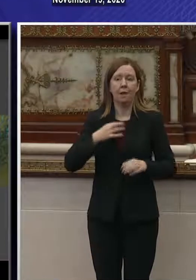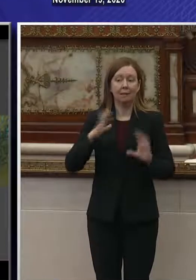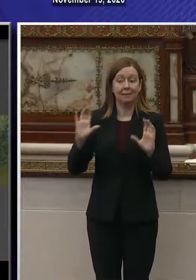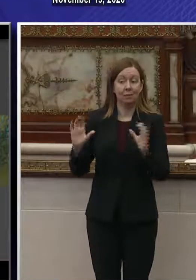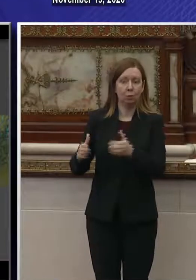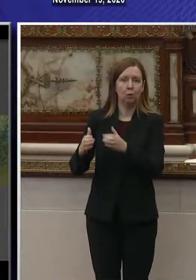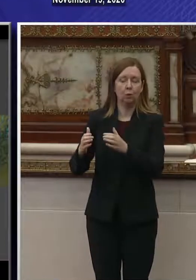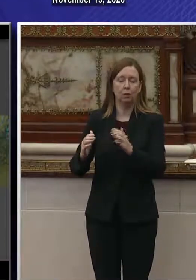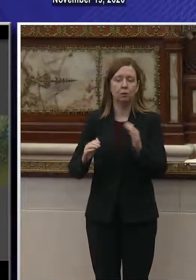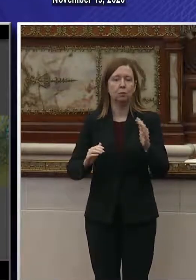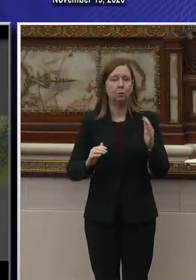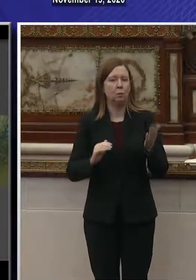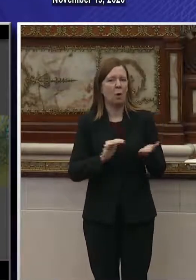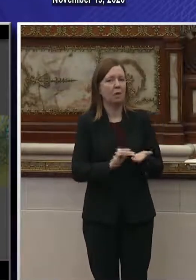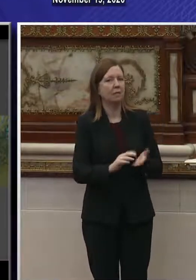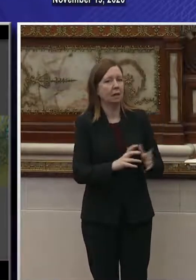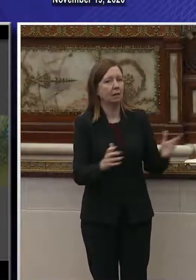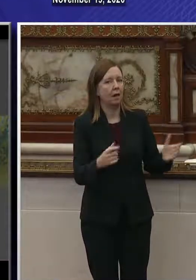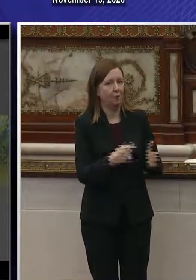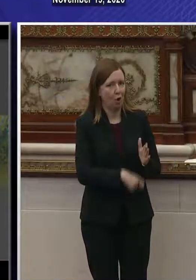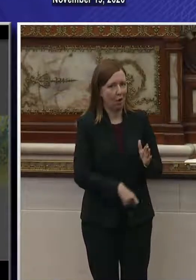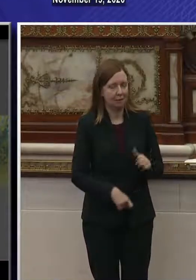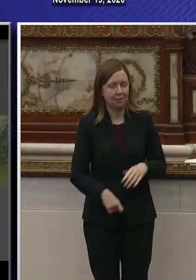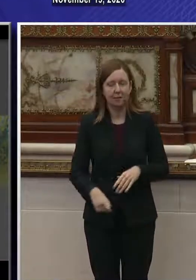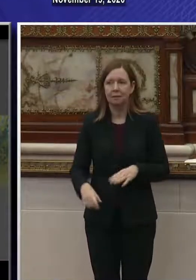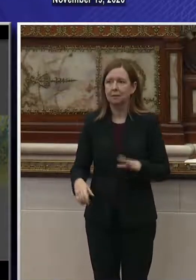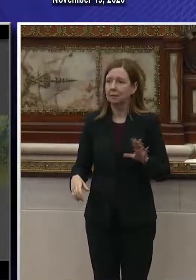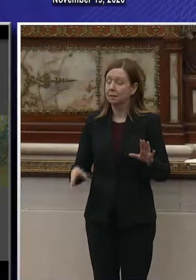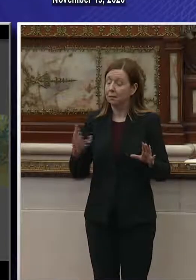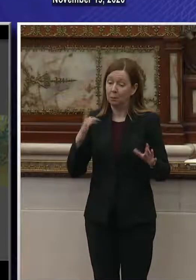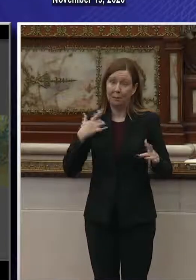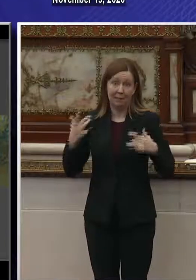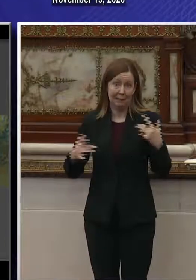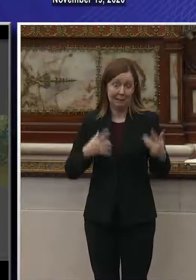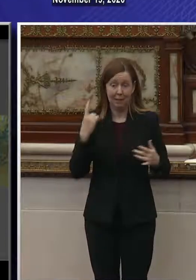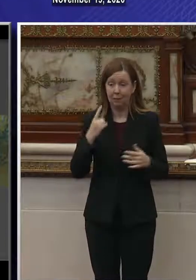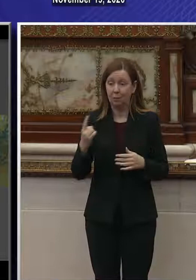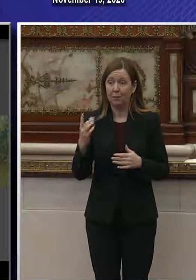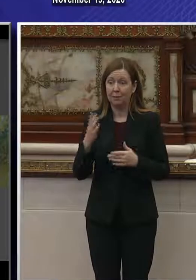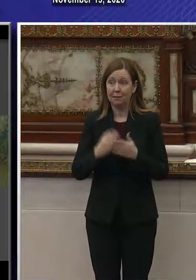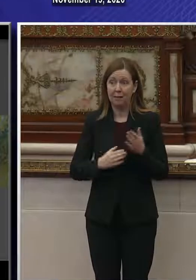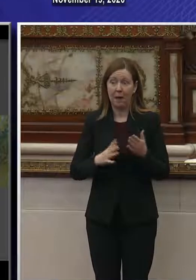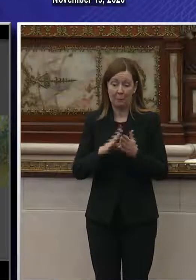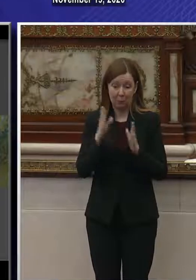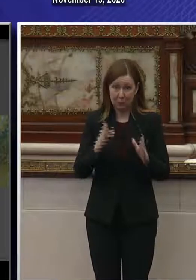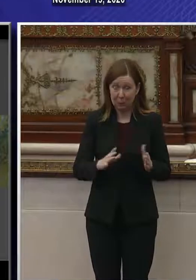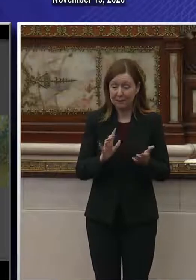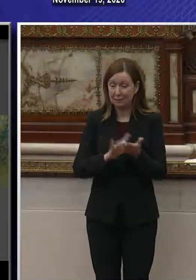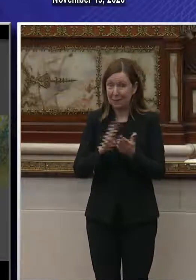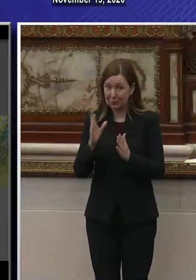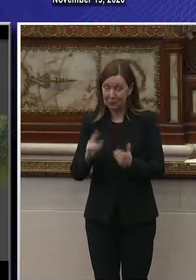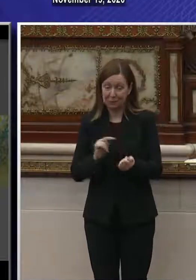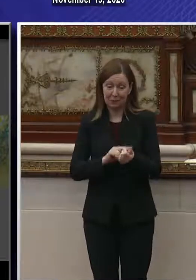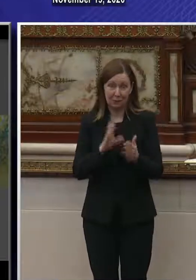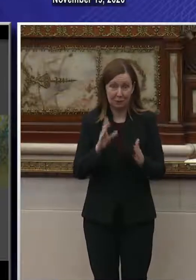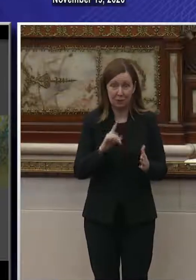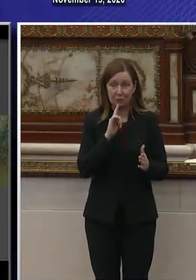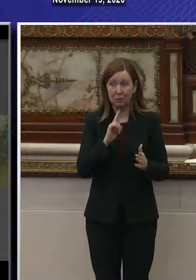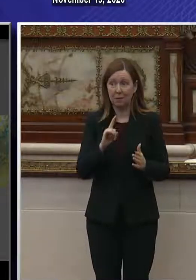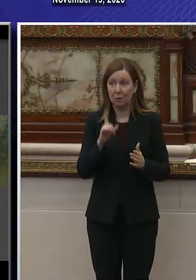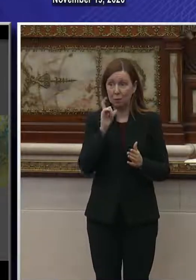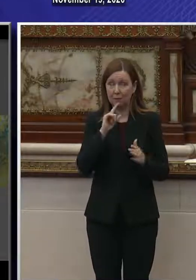to offset a lot of these costs. I think nothing would be more exciting than for some of our nursing students and medical students who have really been